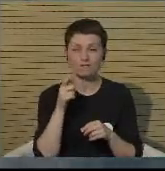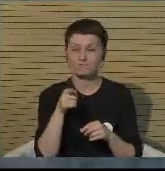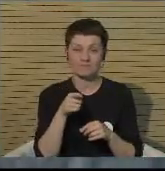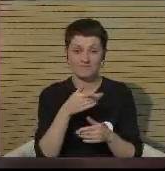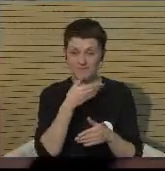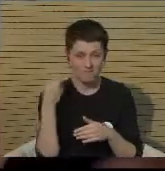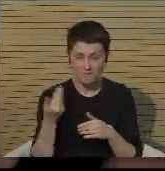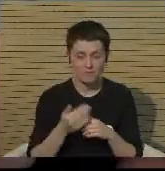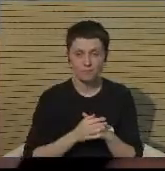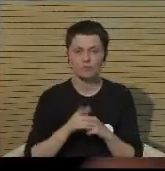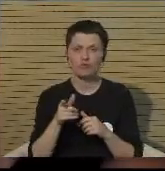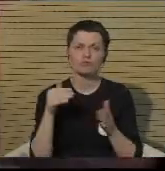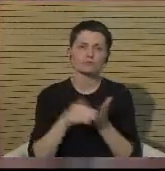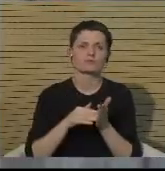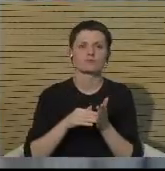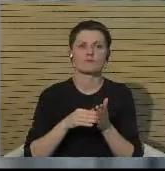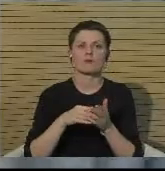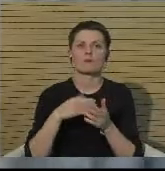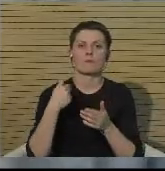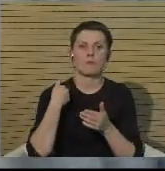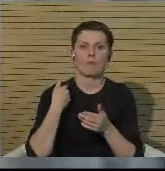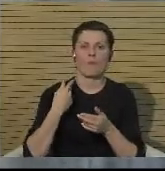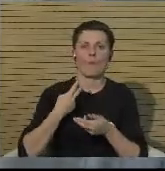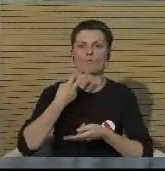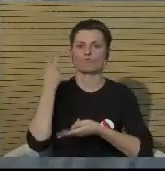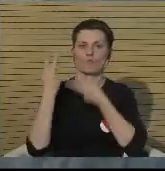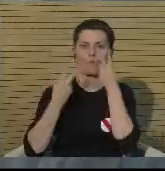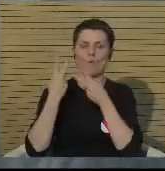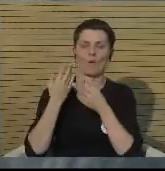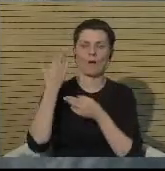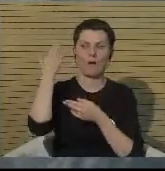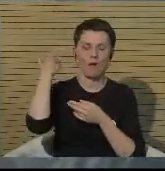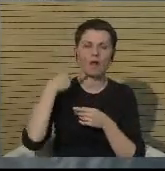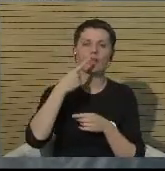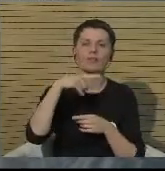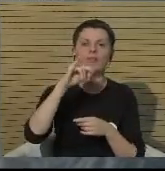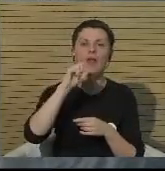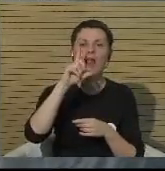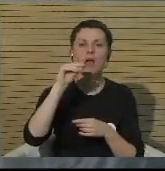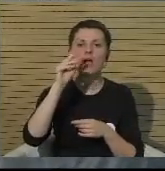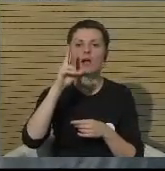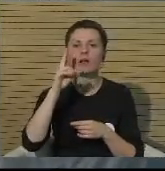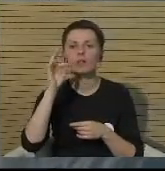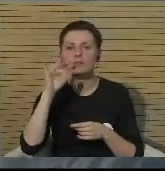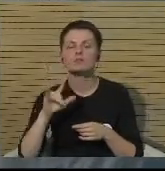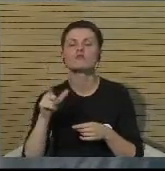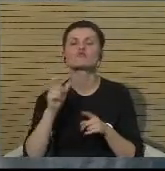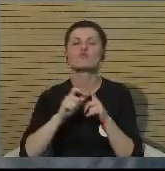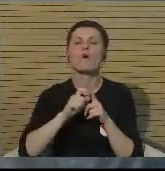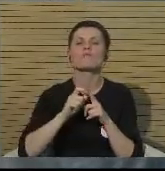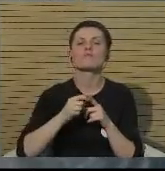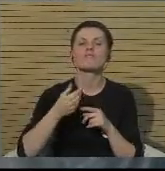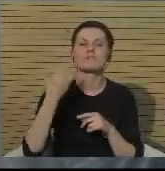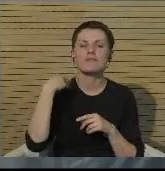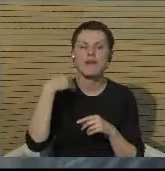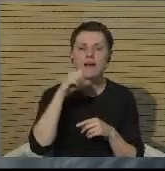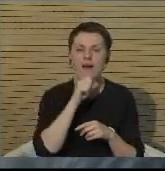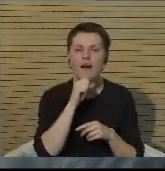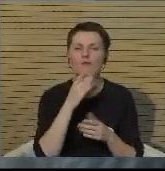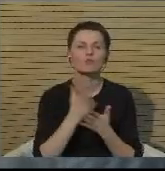even in modern Ukrainian or contemporary Ukrainian, there is no such thing. So we needed to reach the